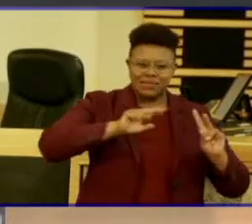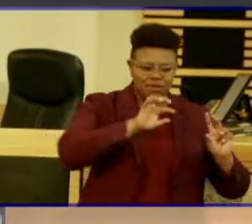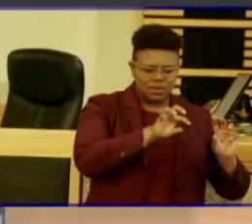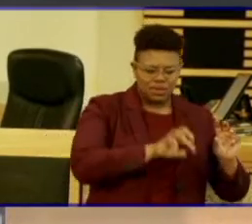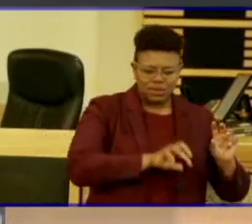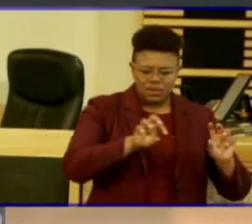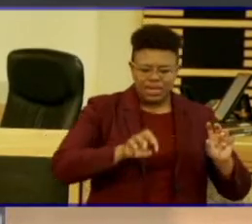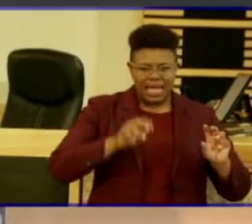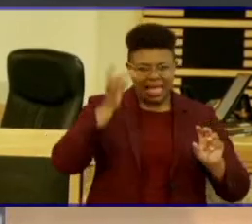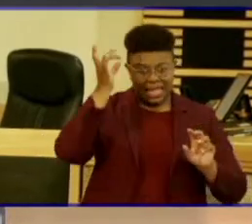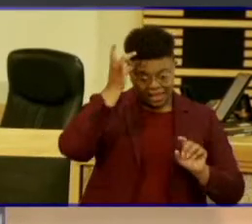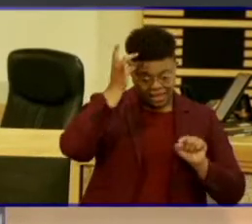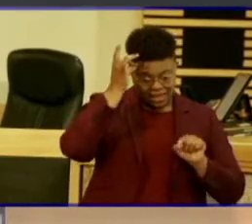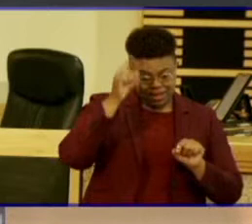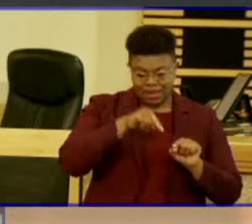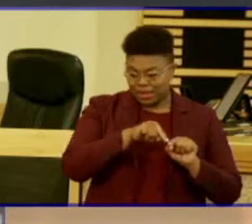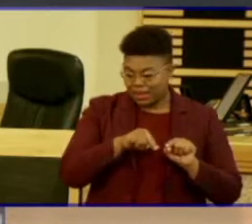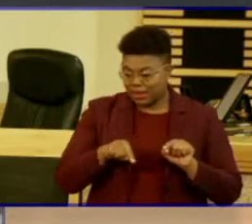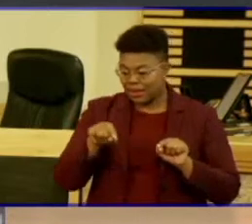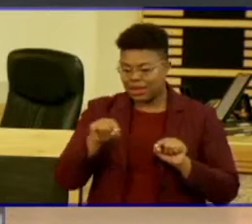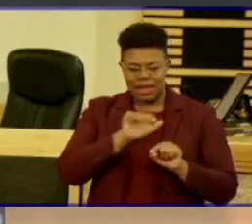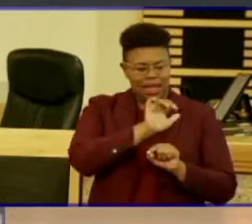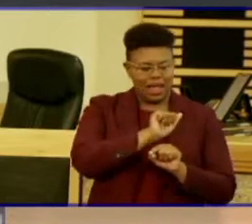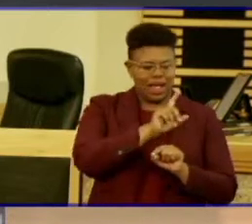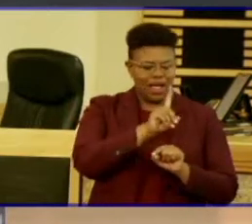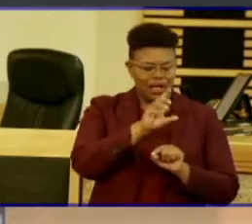King Williamstown,